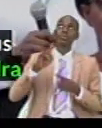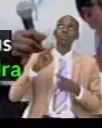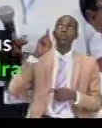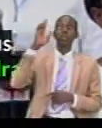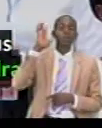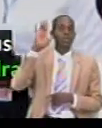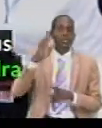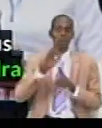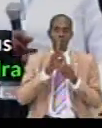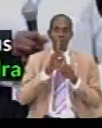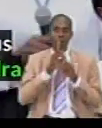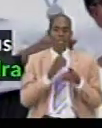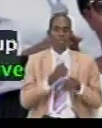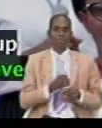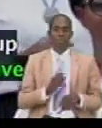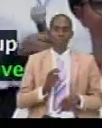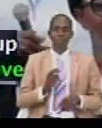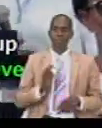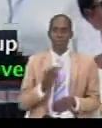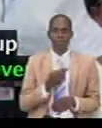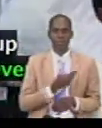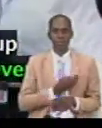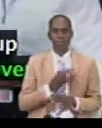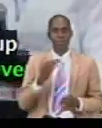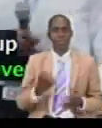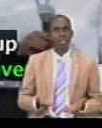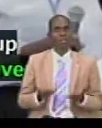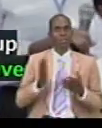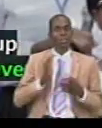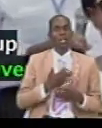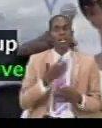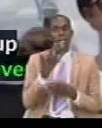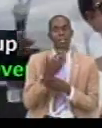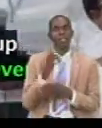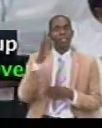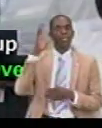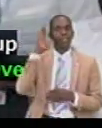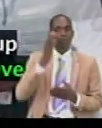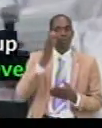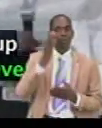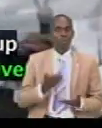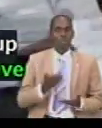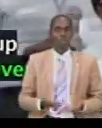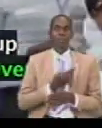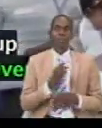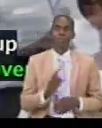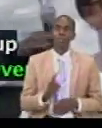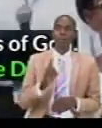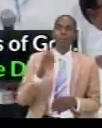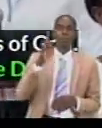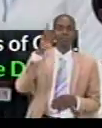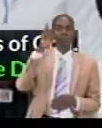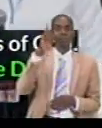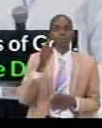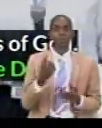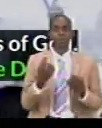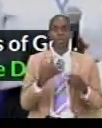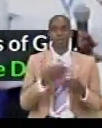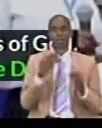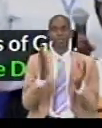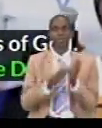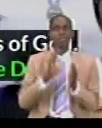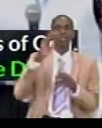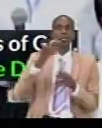him, he will come to us. When we lift our hands, he will answer us. Come and praise